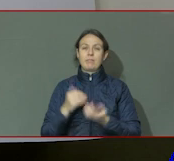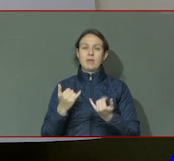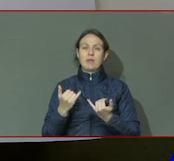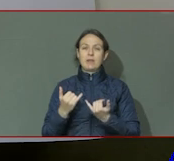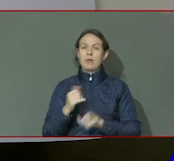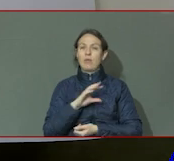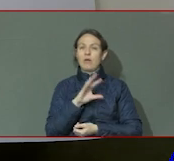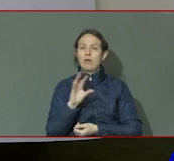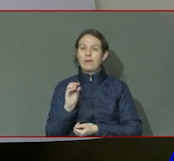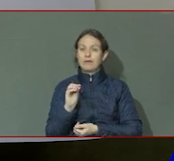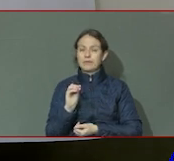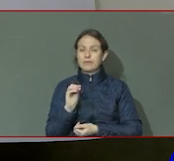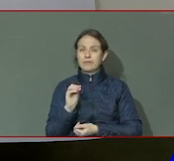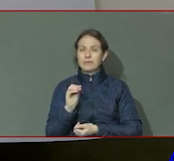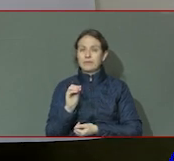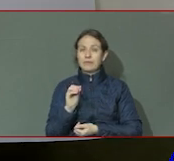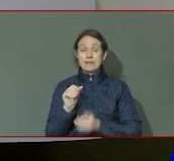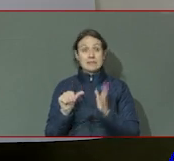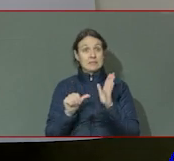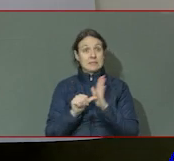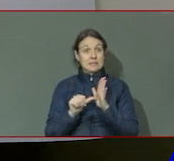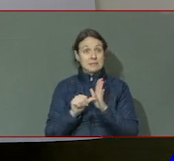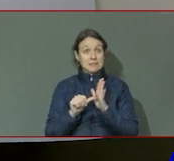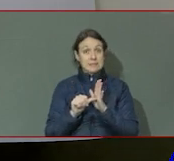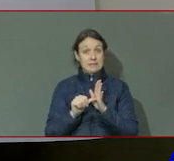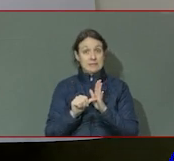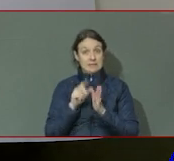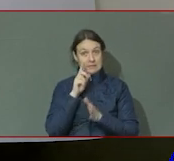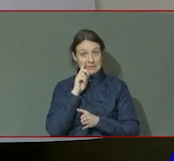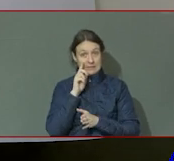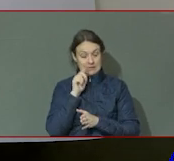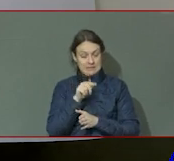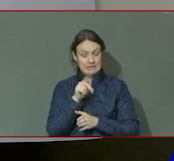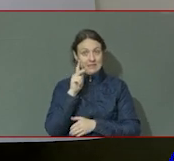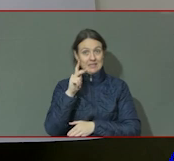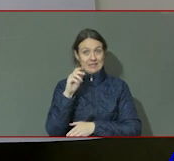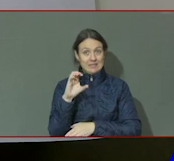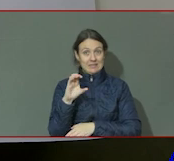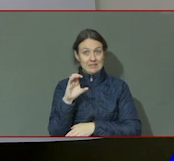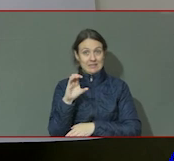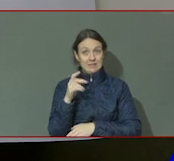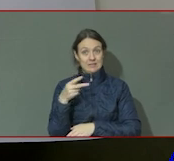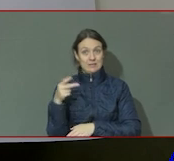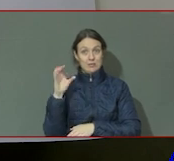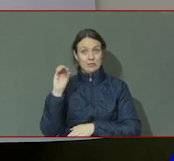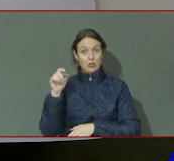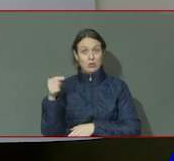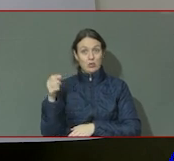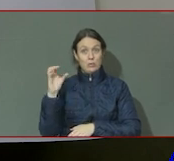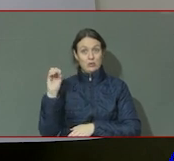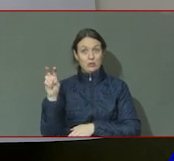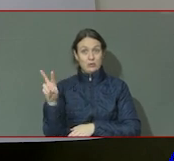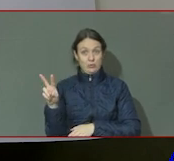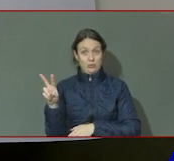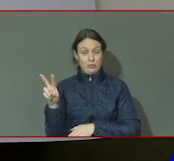you, okay, now it's very important. If I look here, Kc is 0.02.